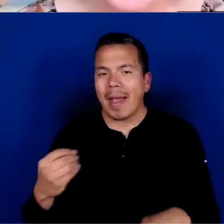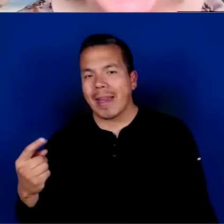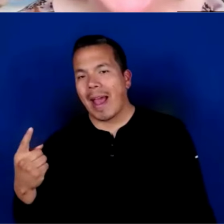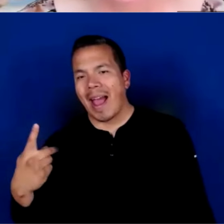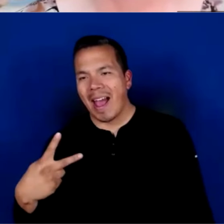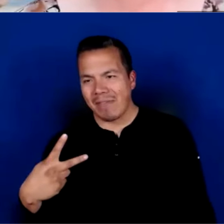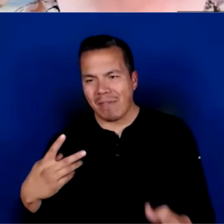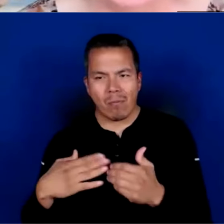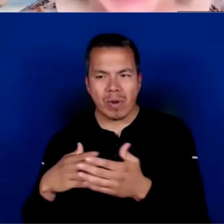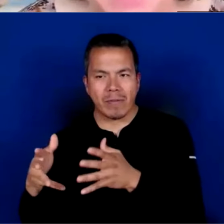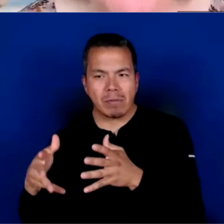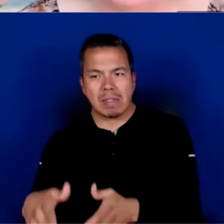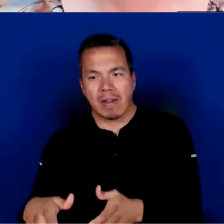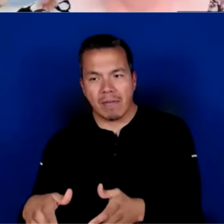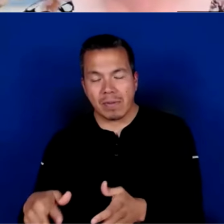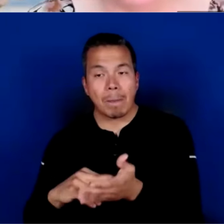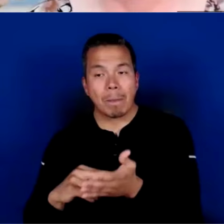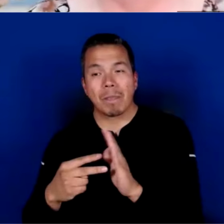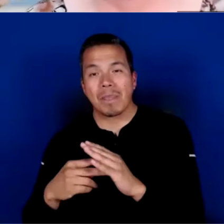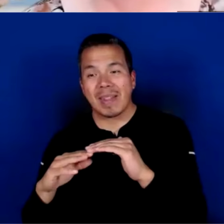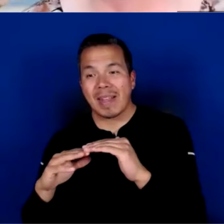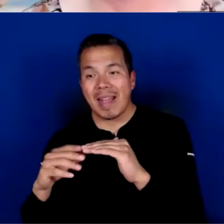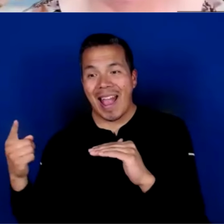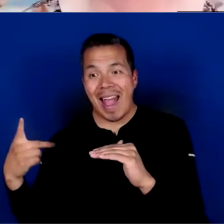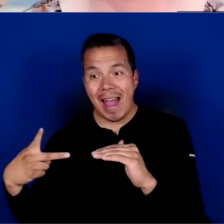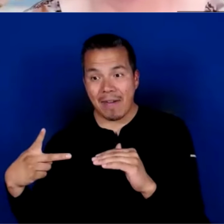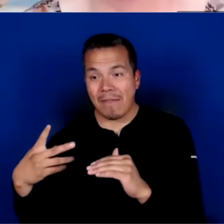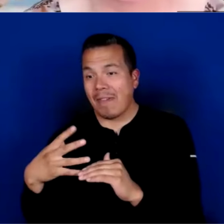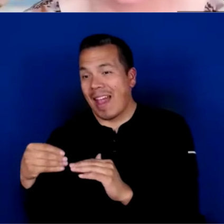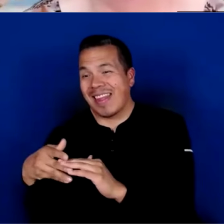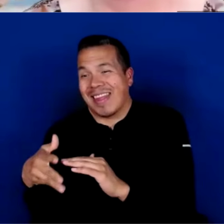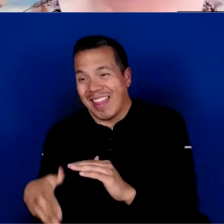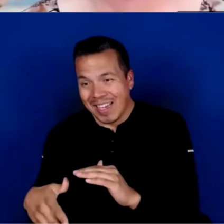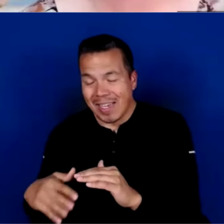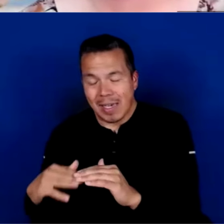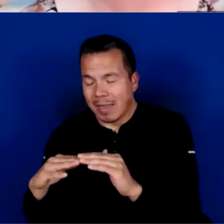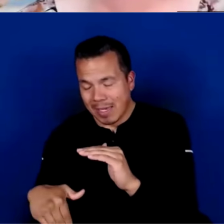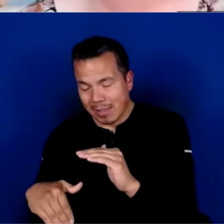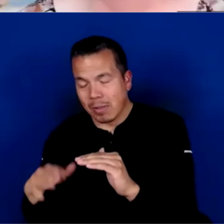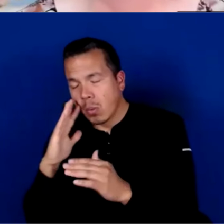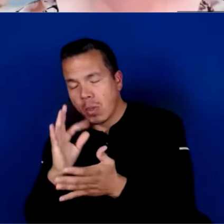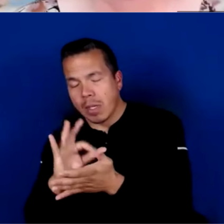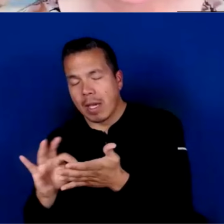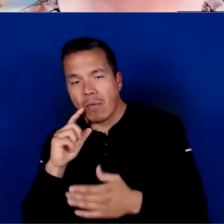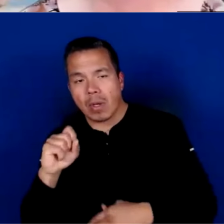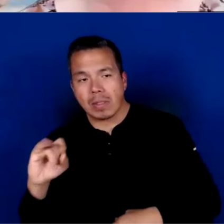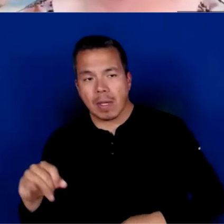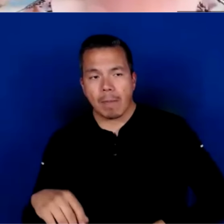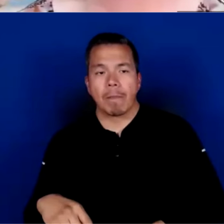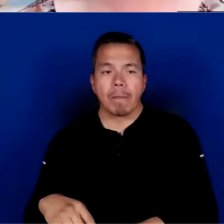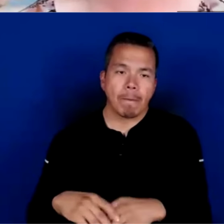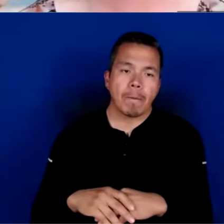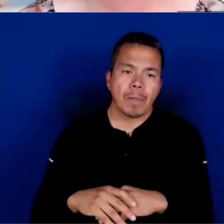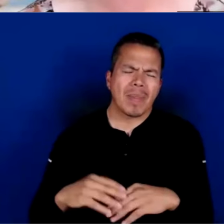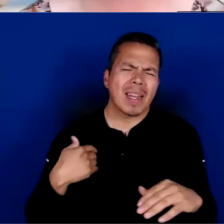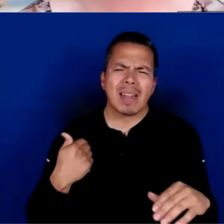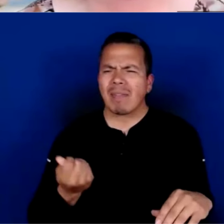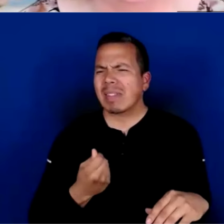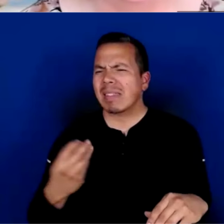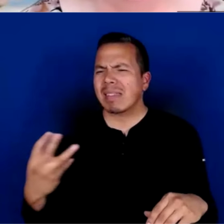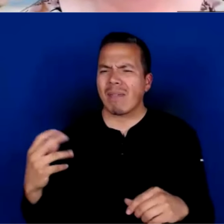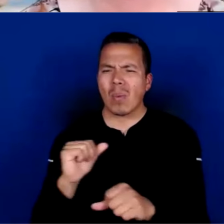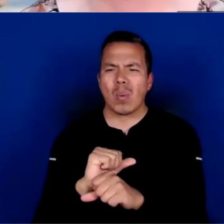So less than half of your earned income will count for SSI. And then there are a number of work incentives that you can